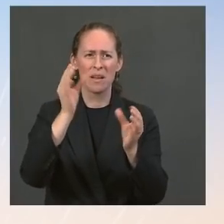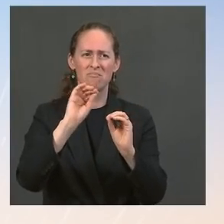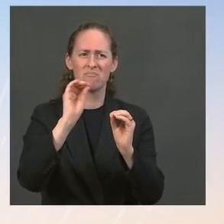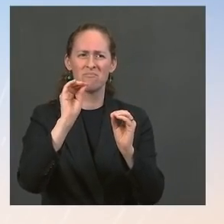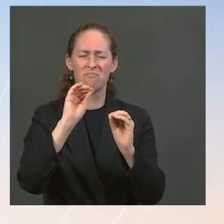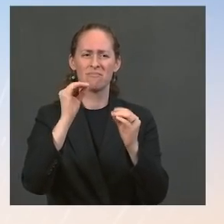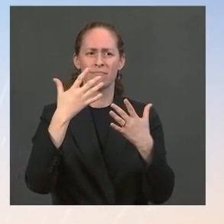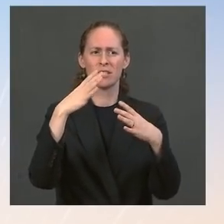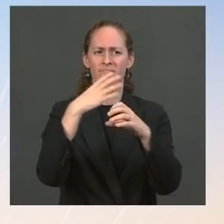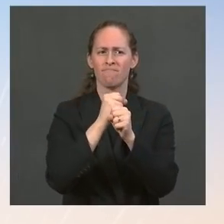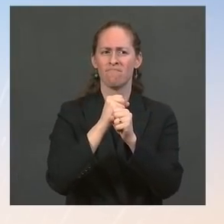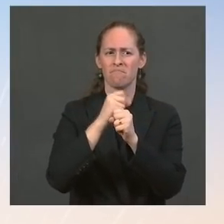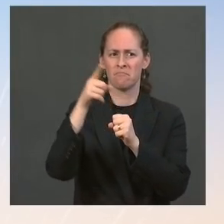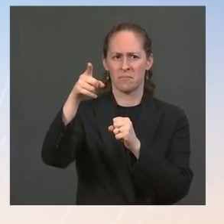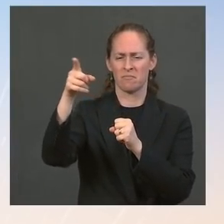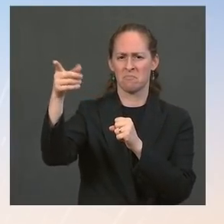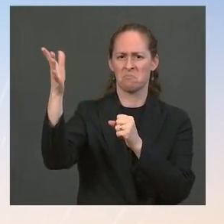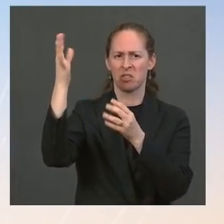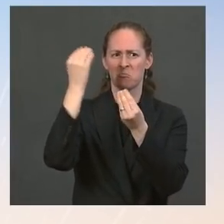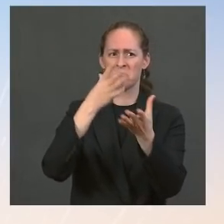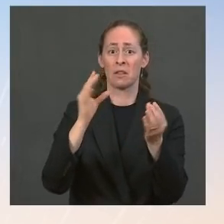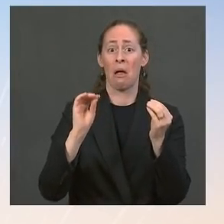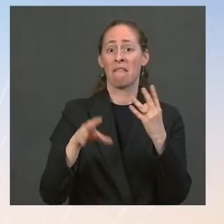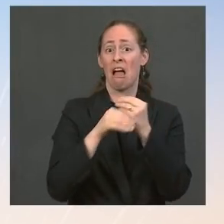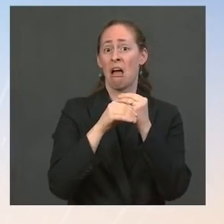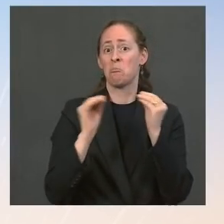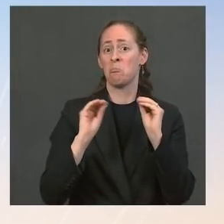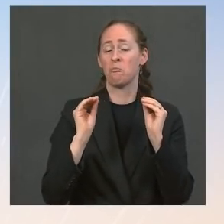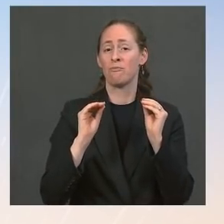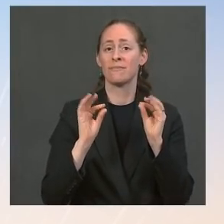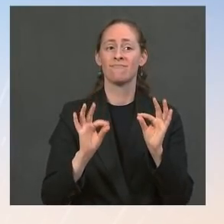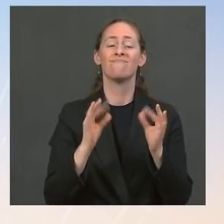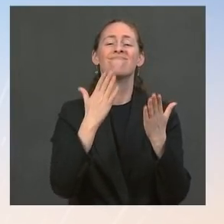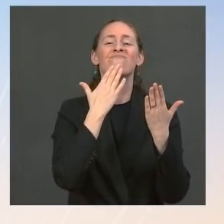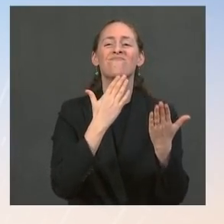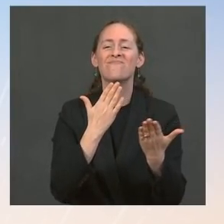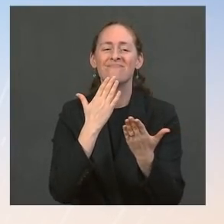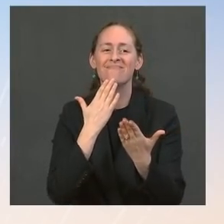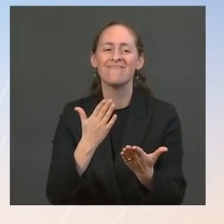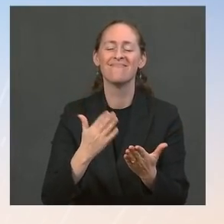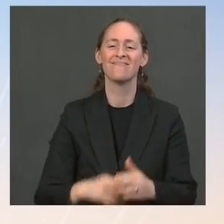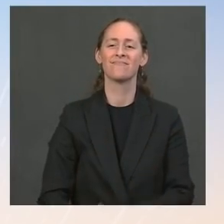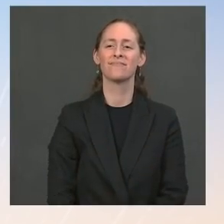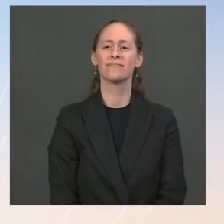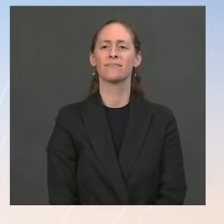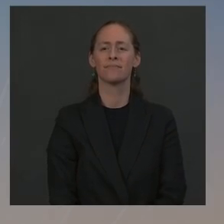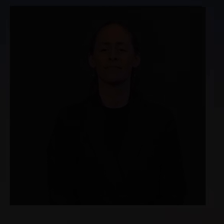Jake Sullivan's meeting, but I don't have any additional comments. It's all of it. Thanks so much, everyone.